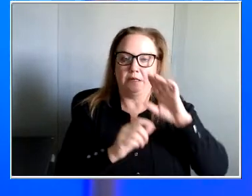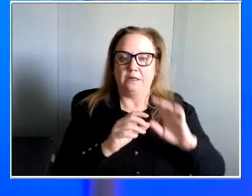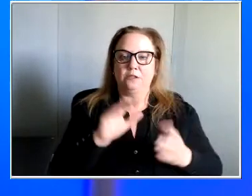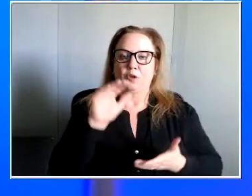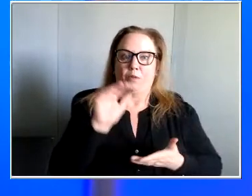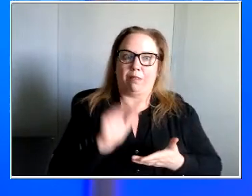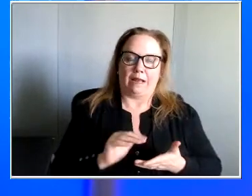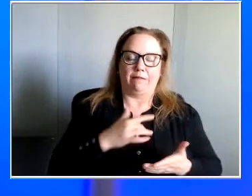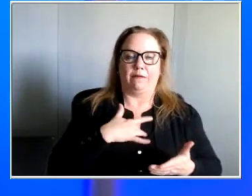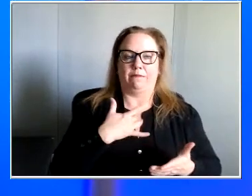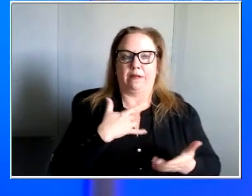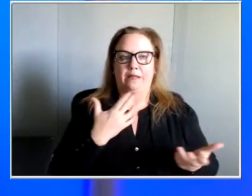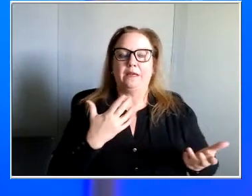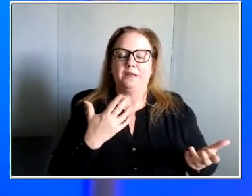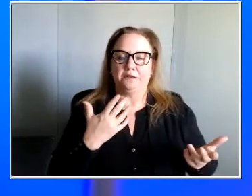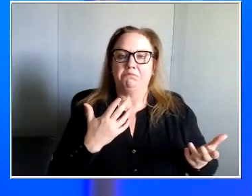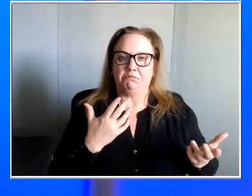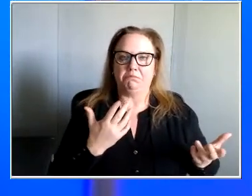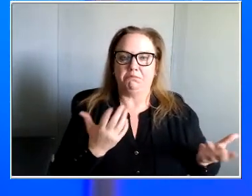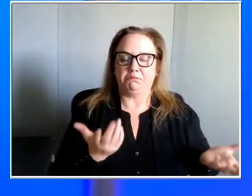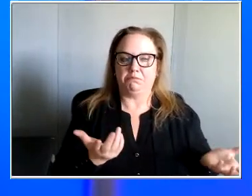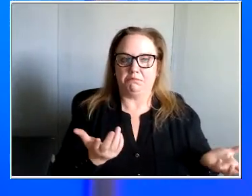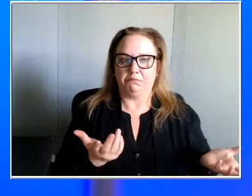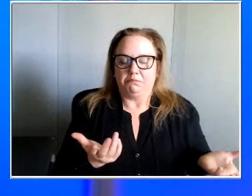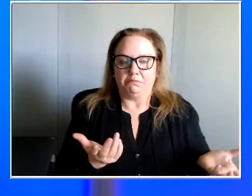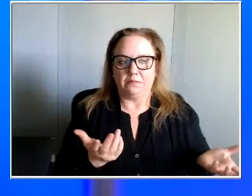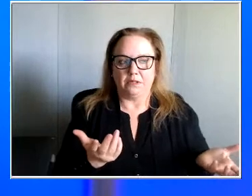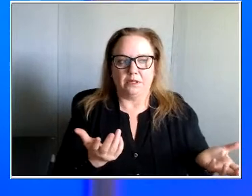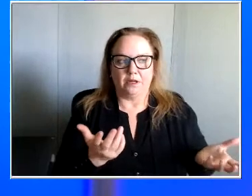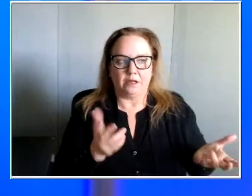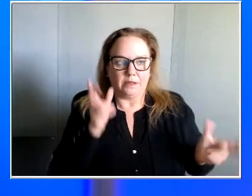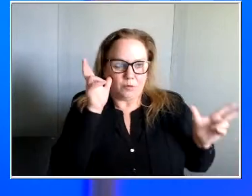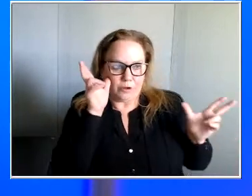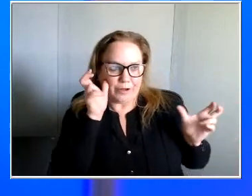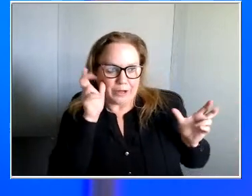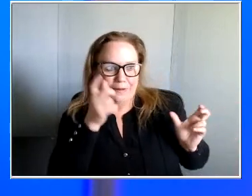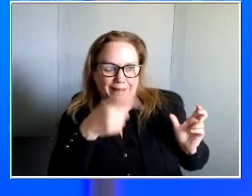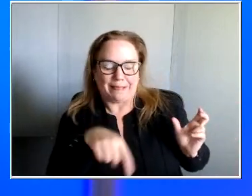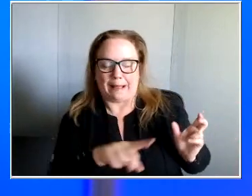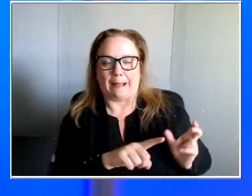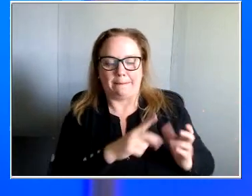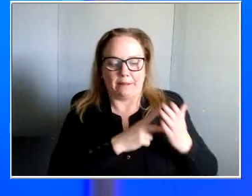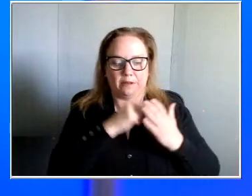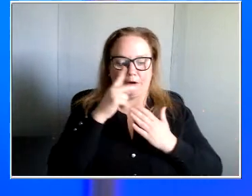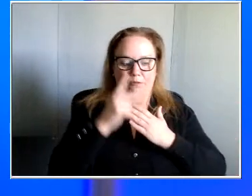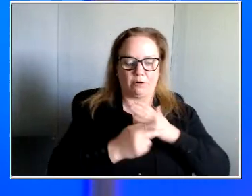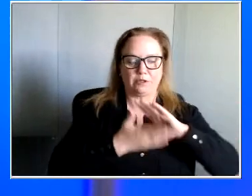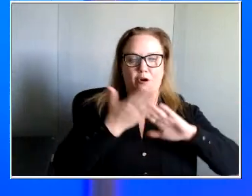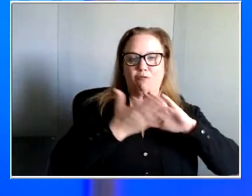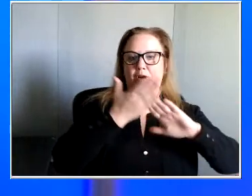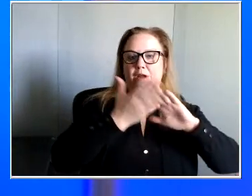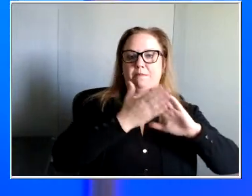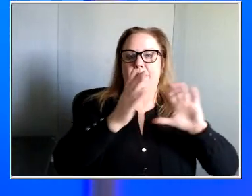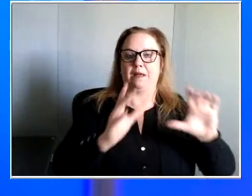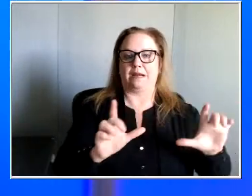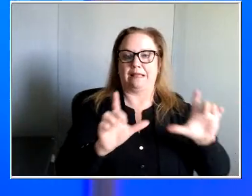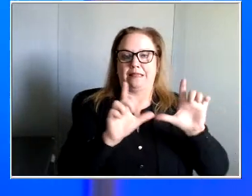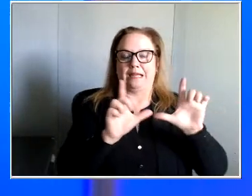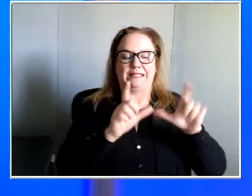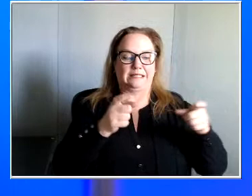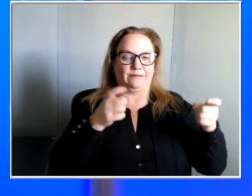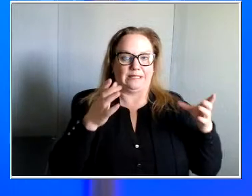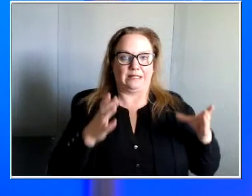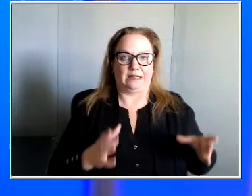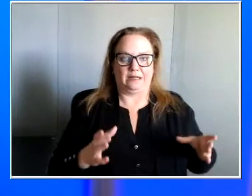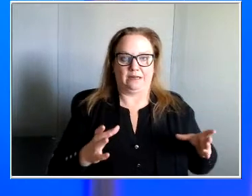they're feeling that they're being heard. Our programs are run by a licensed facilitator, and they're